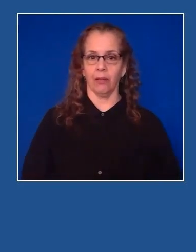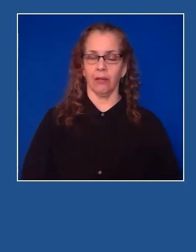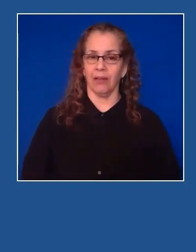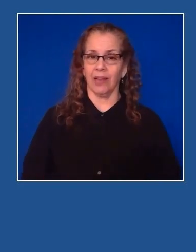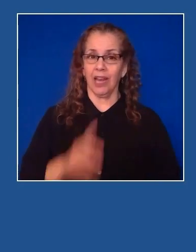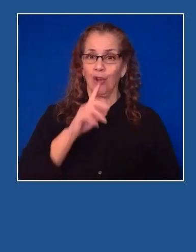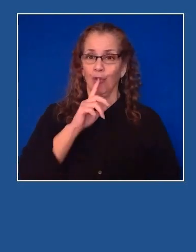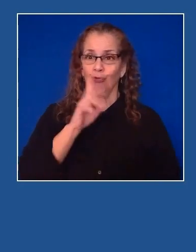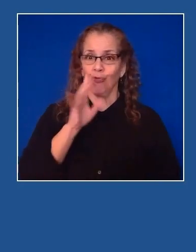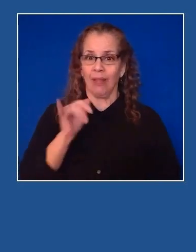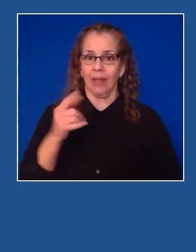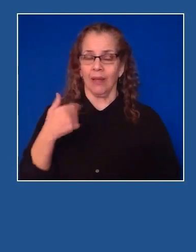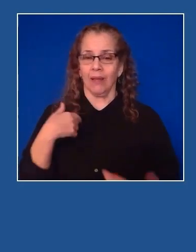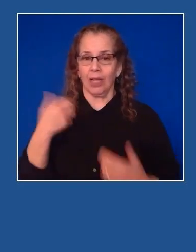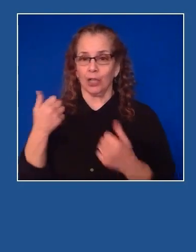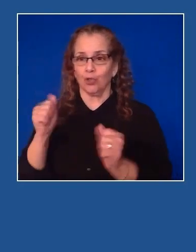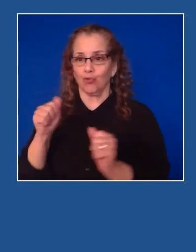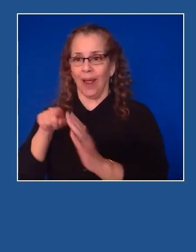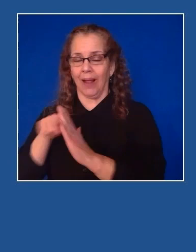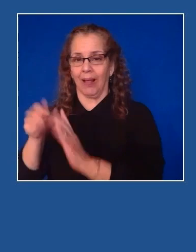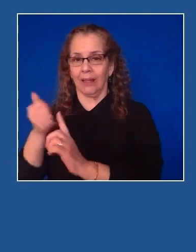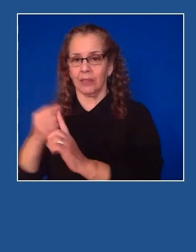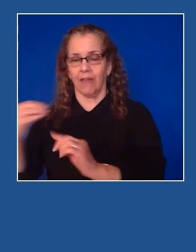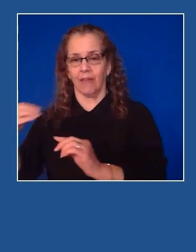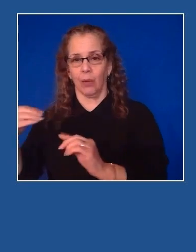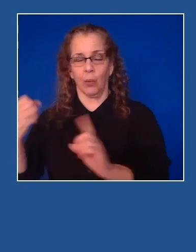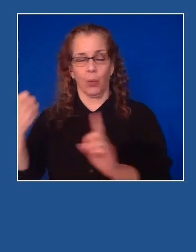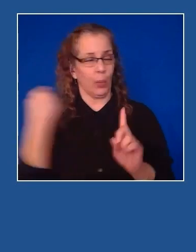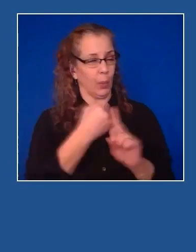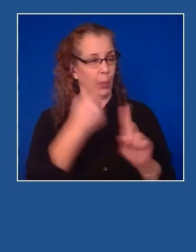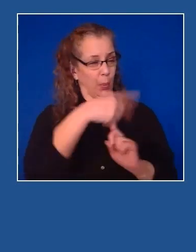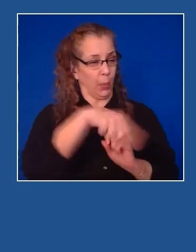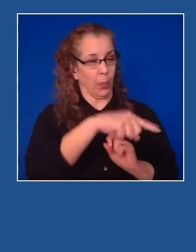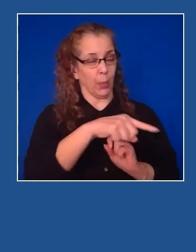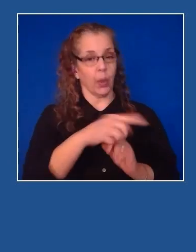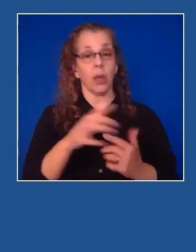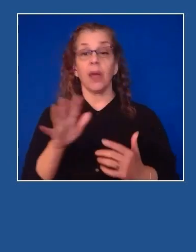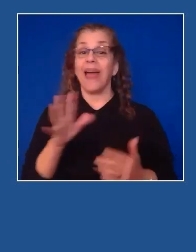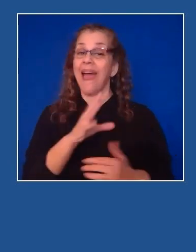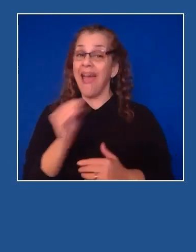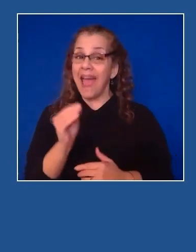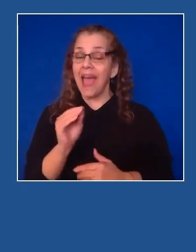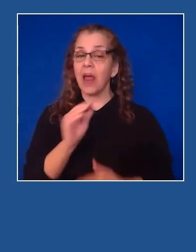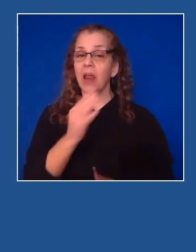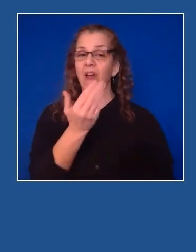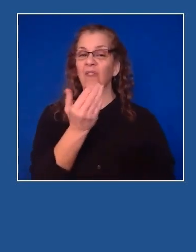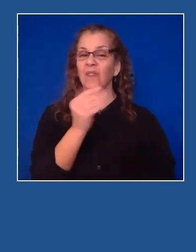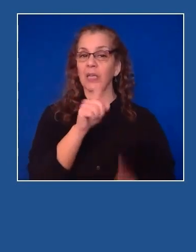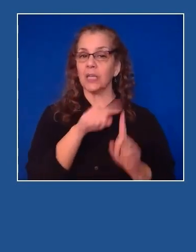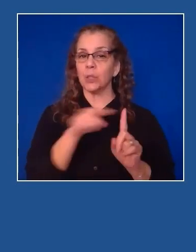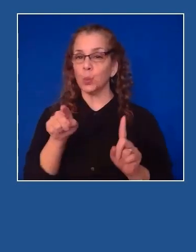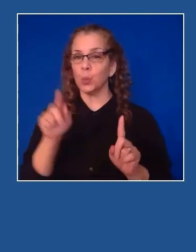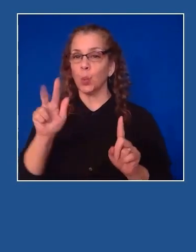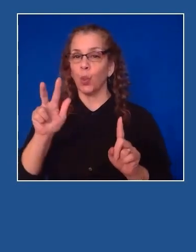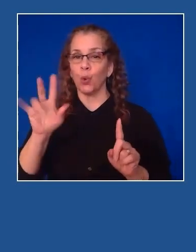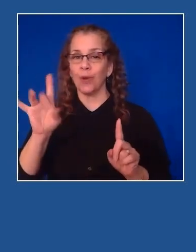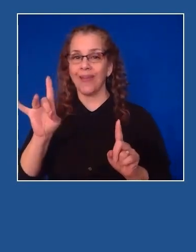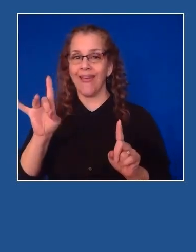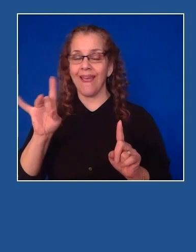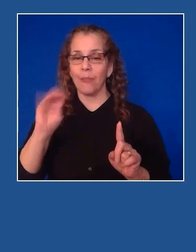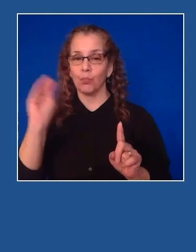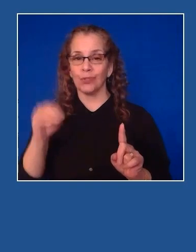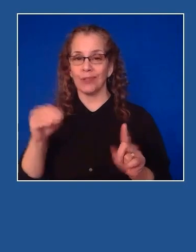them. Similarly, somewhere between 15 and 38% of youth engage